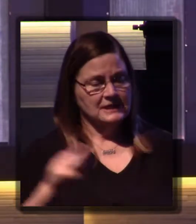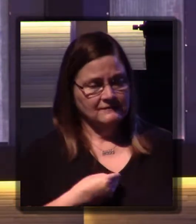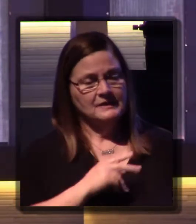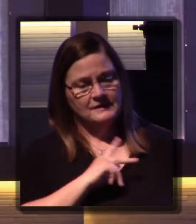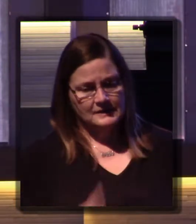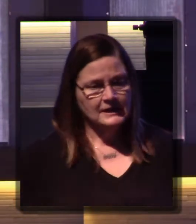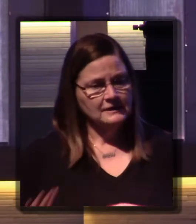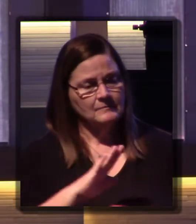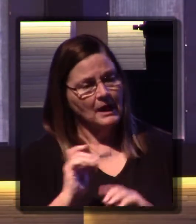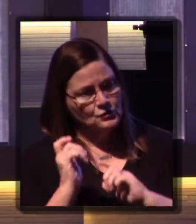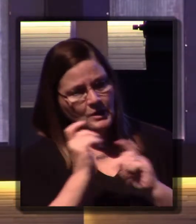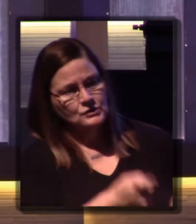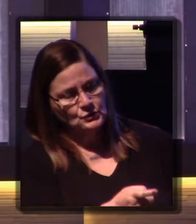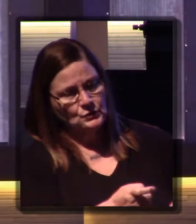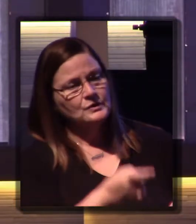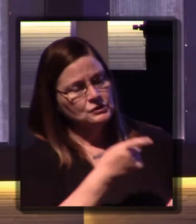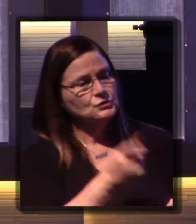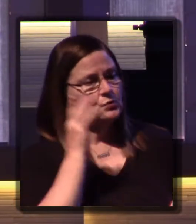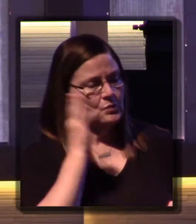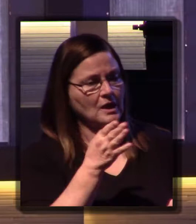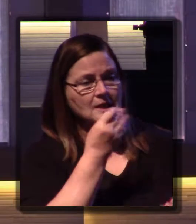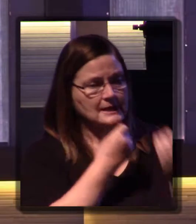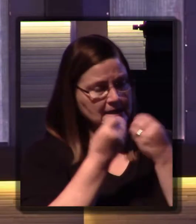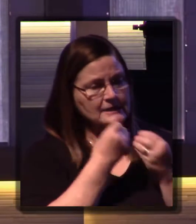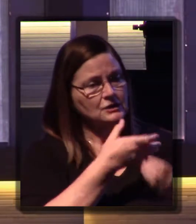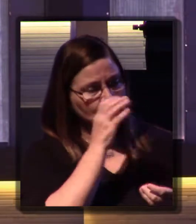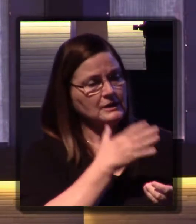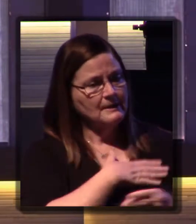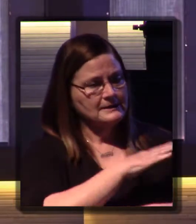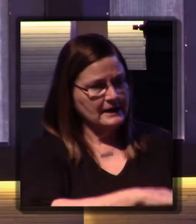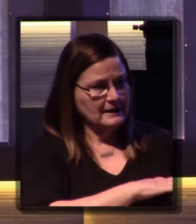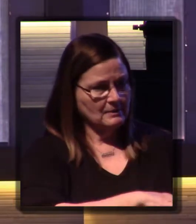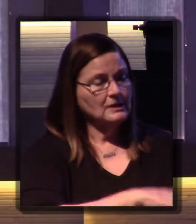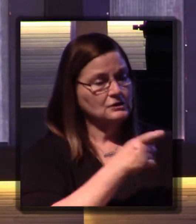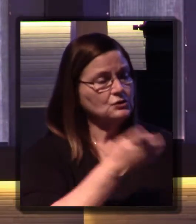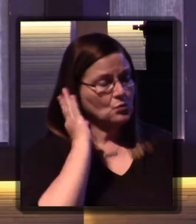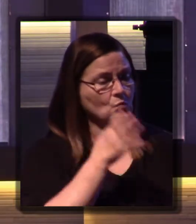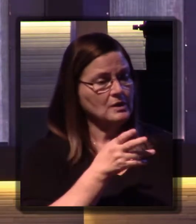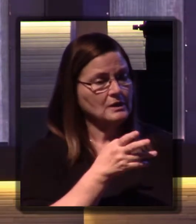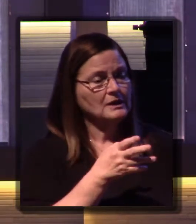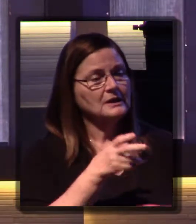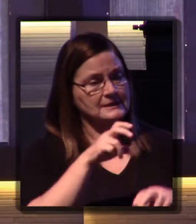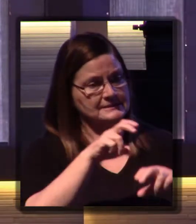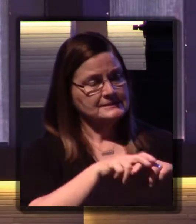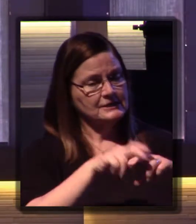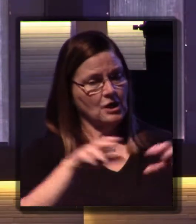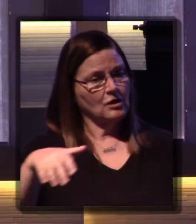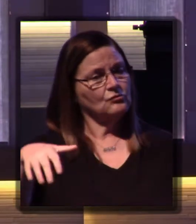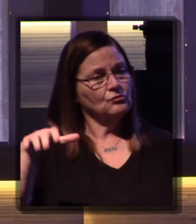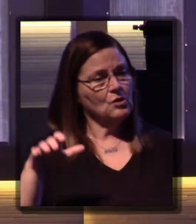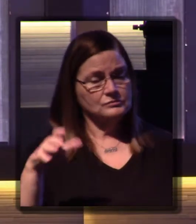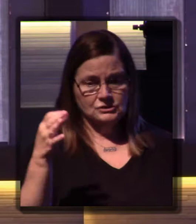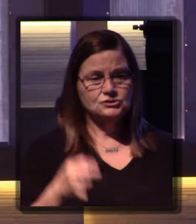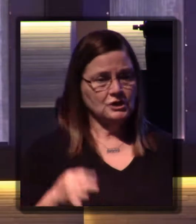has granted me a kingdom, I grant you that you may eat and drink at my table in my kingdom, and you will sit on